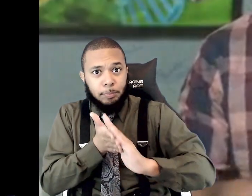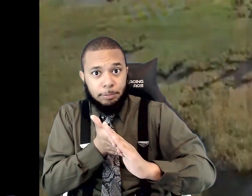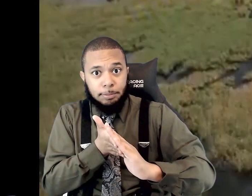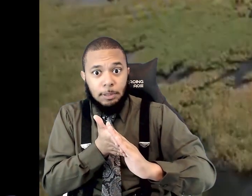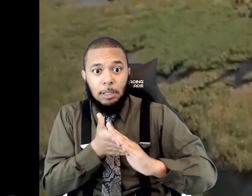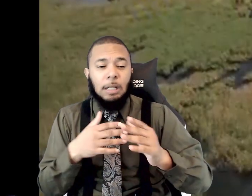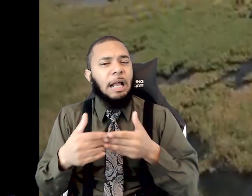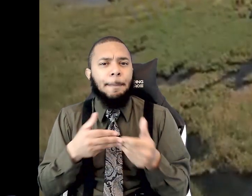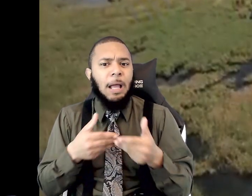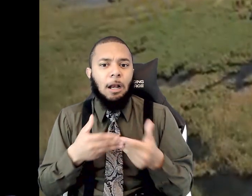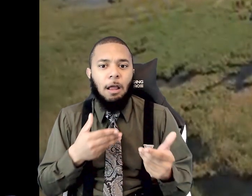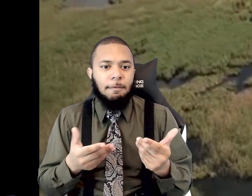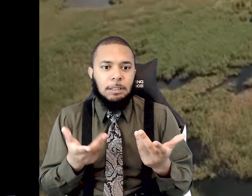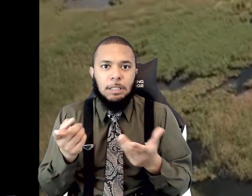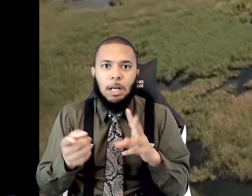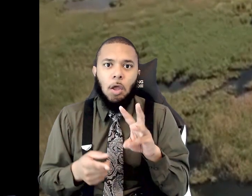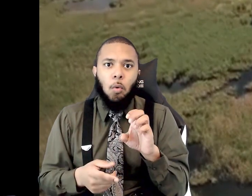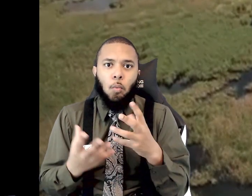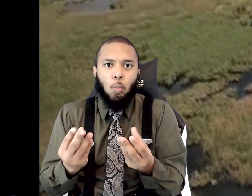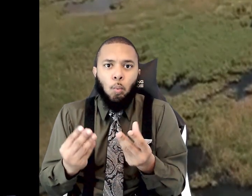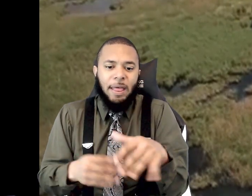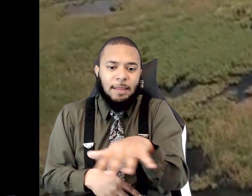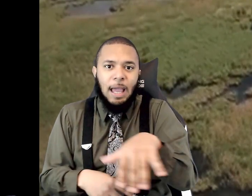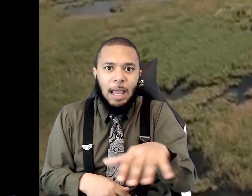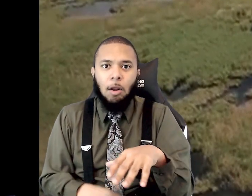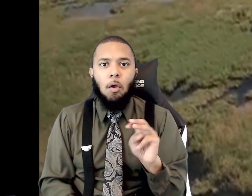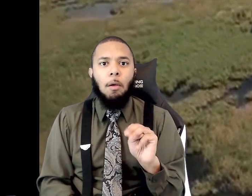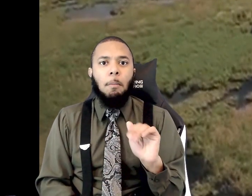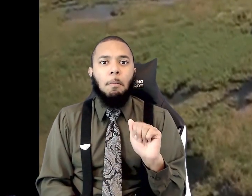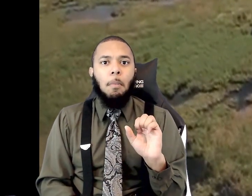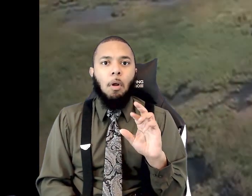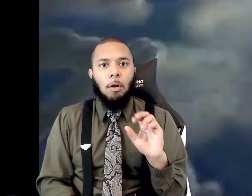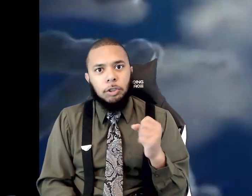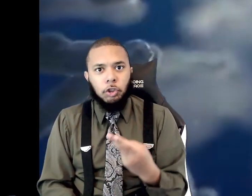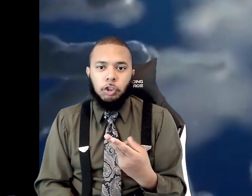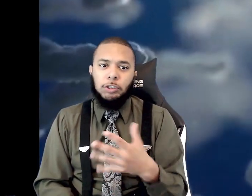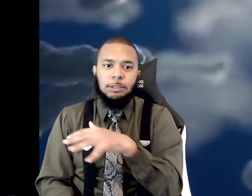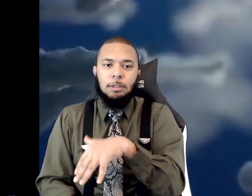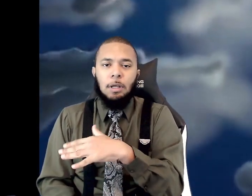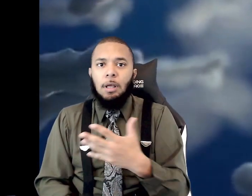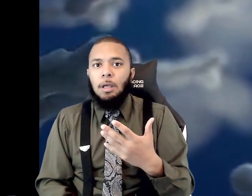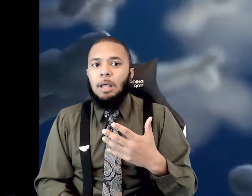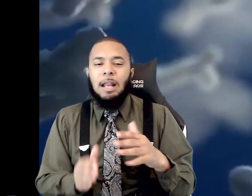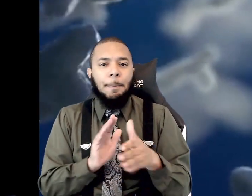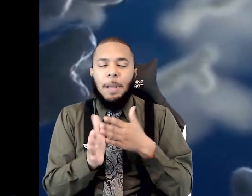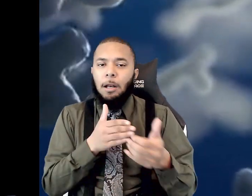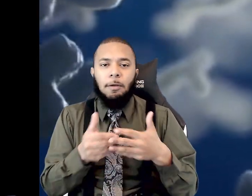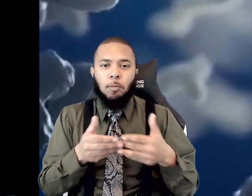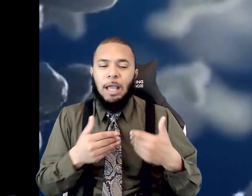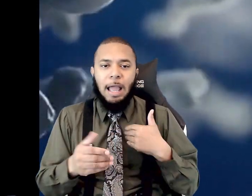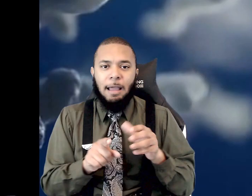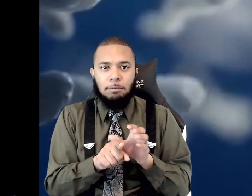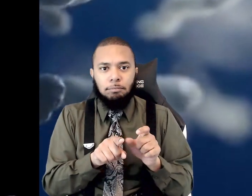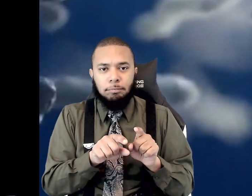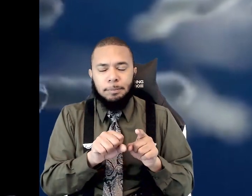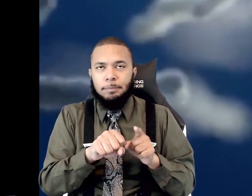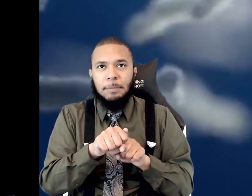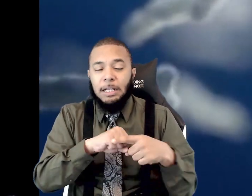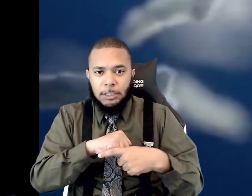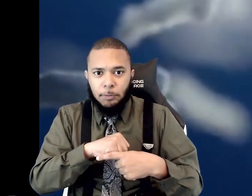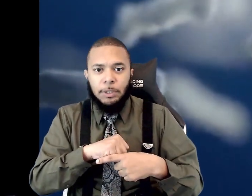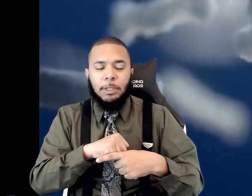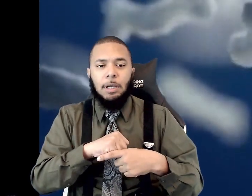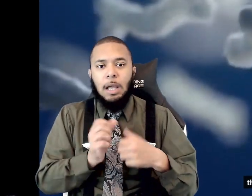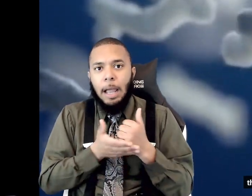done in a wetland, in a marsh area, whether we have organisms, at the bacterial level, the microscopic level that are helping with